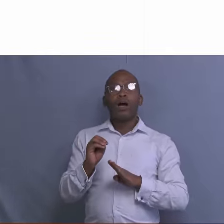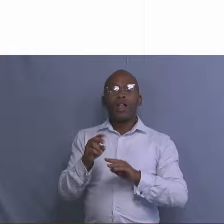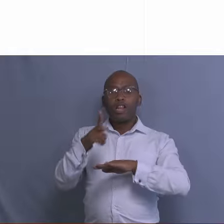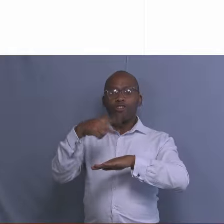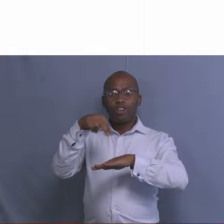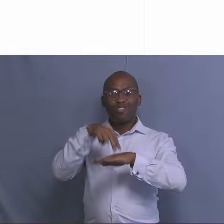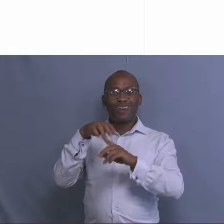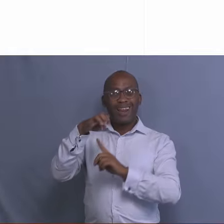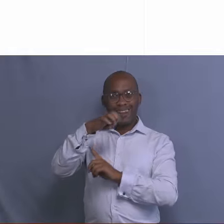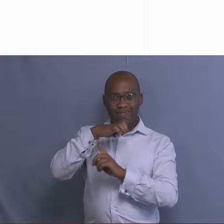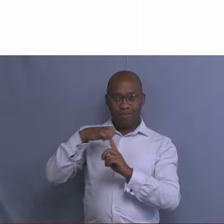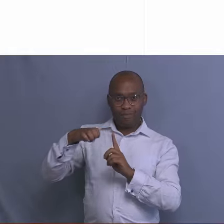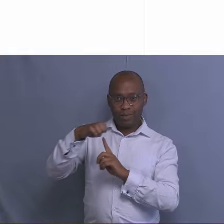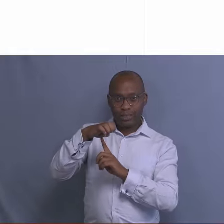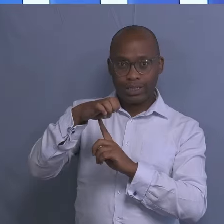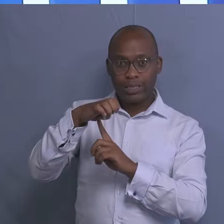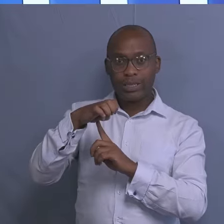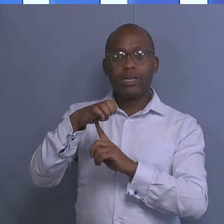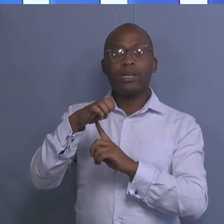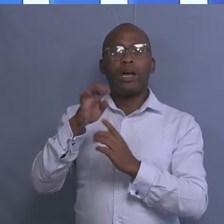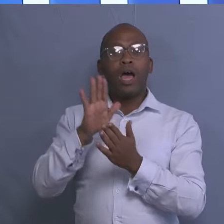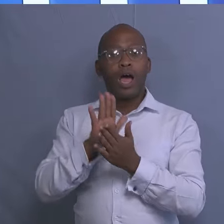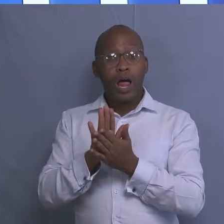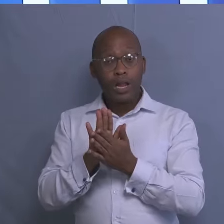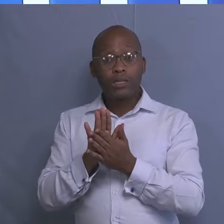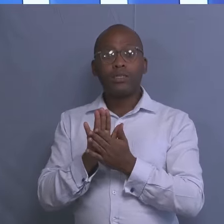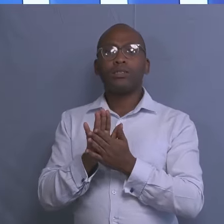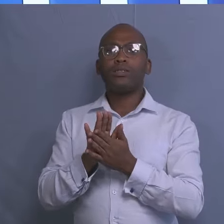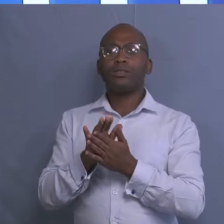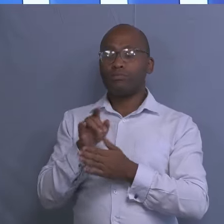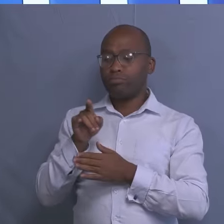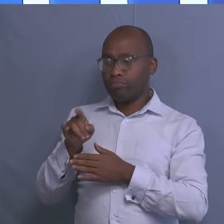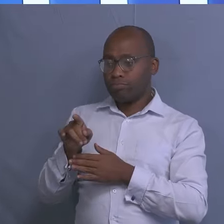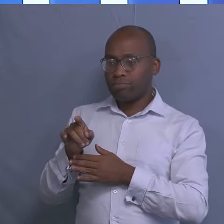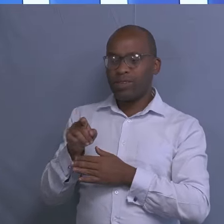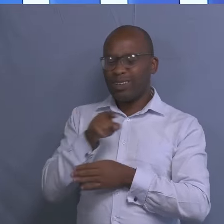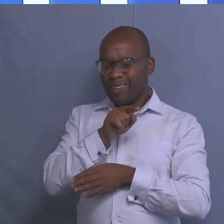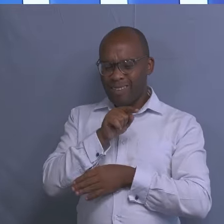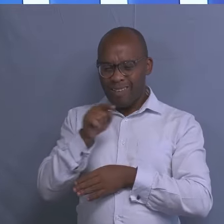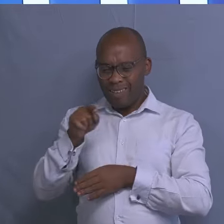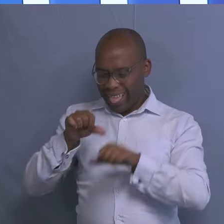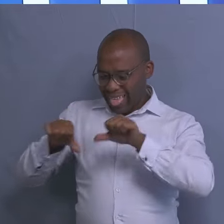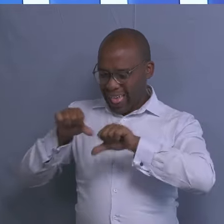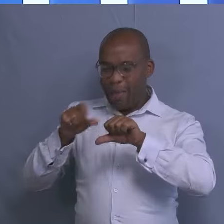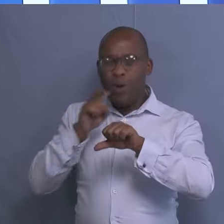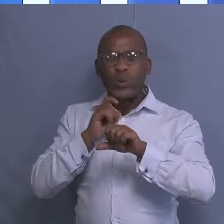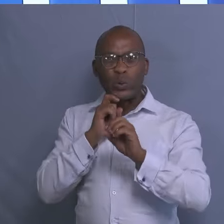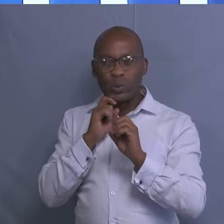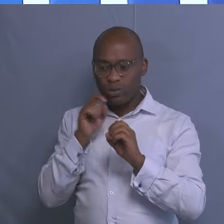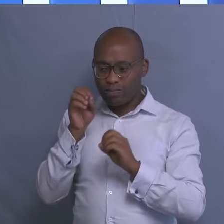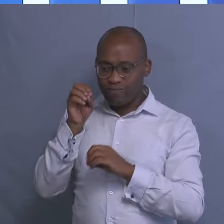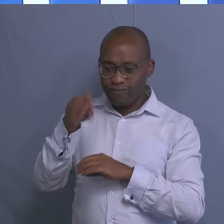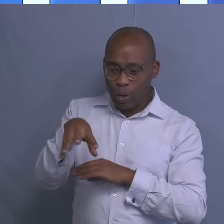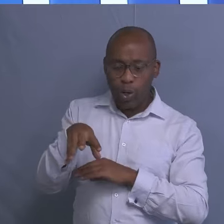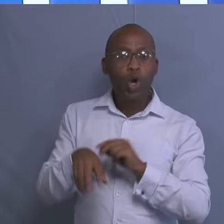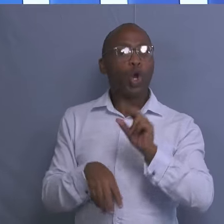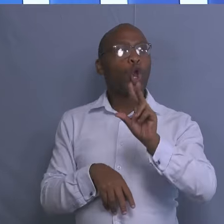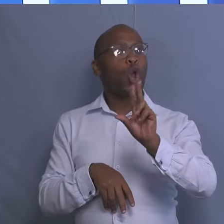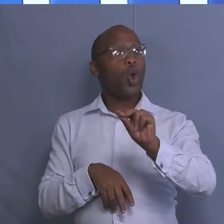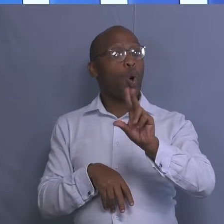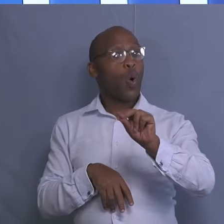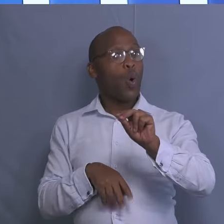and organic manures. Now, we are saying we don't need chemicals. We use natural